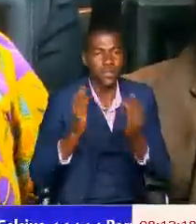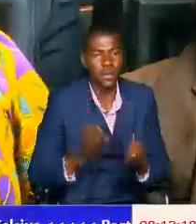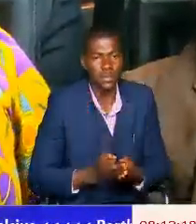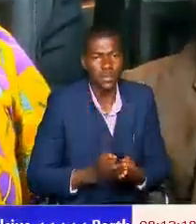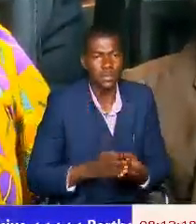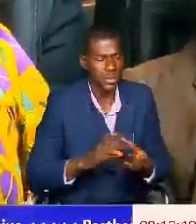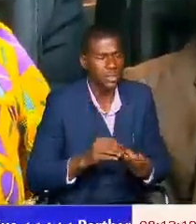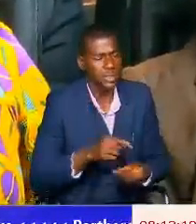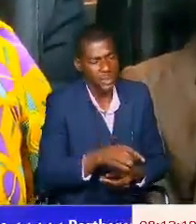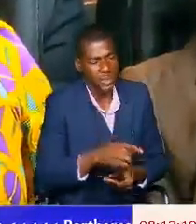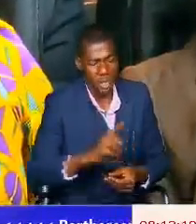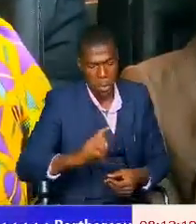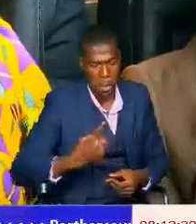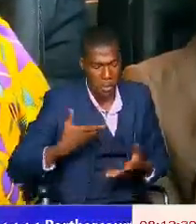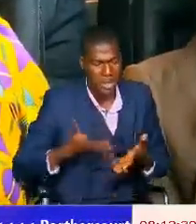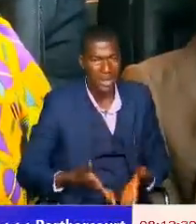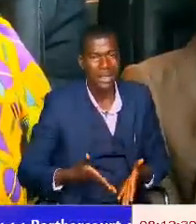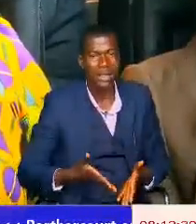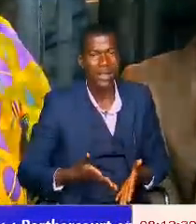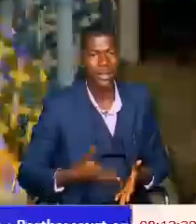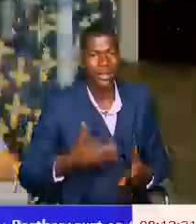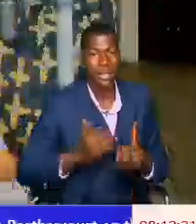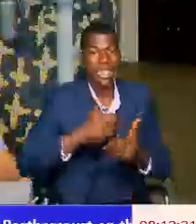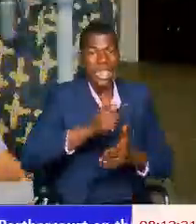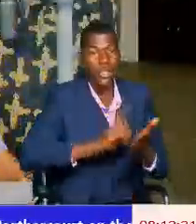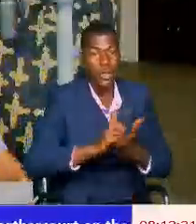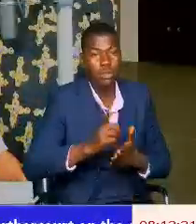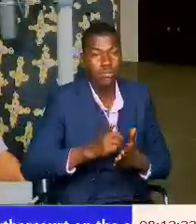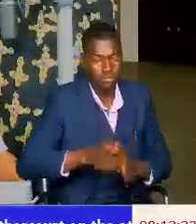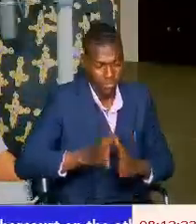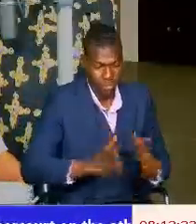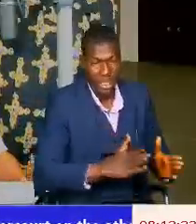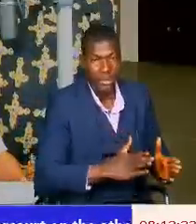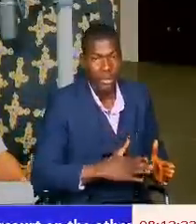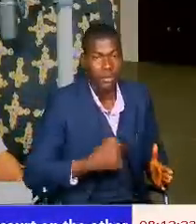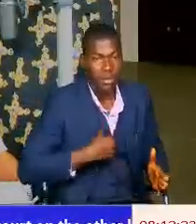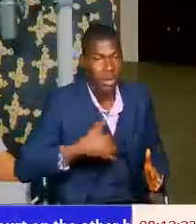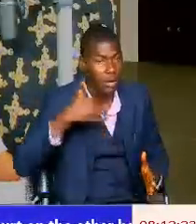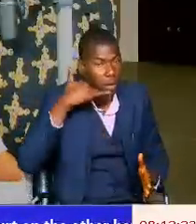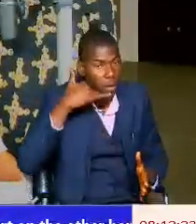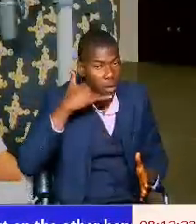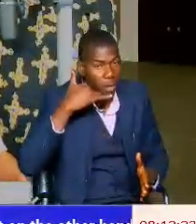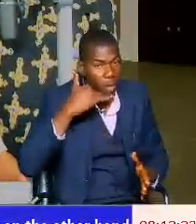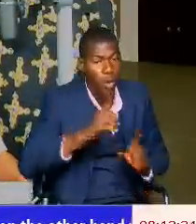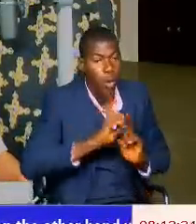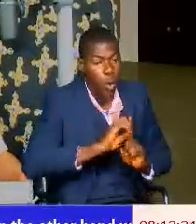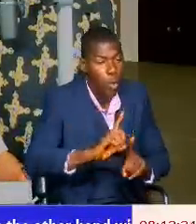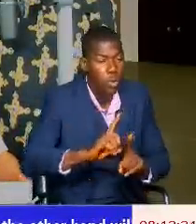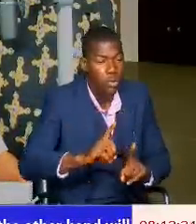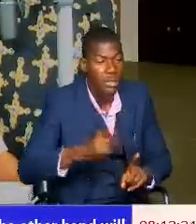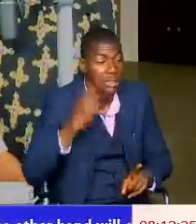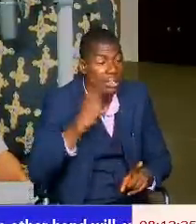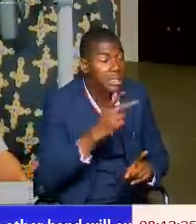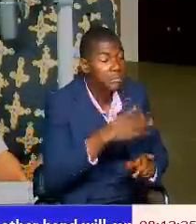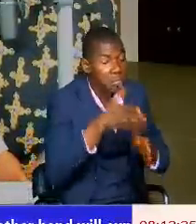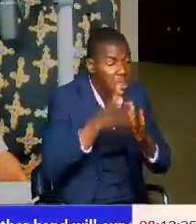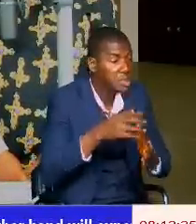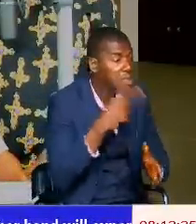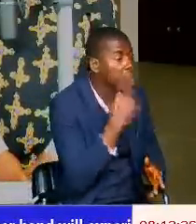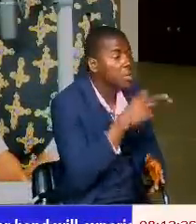for her appearance here. The following week, they don't plan that thing. I call her, I say, go.